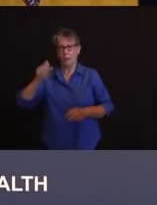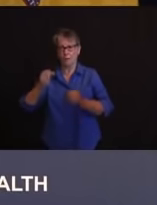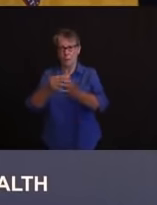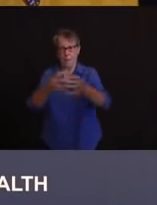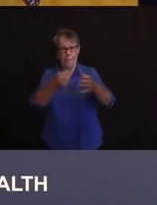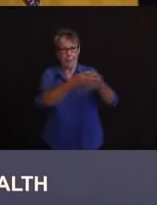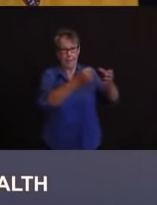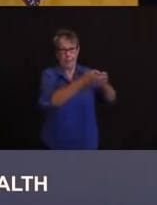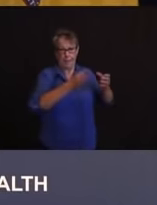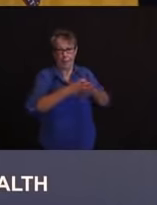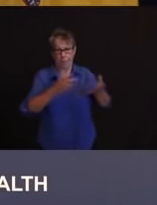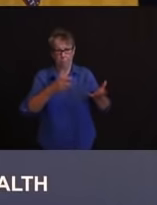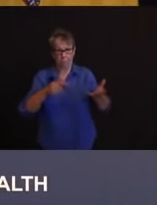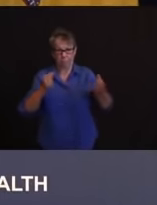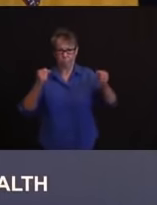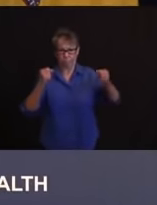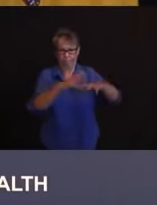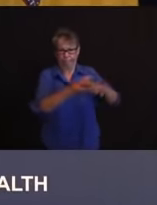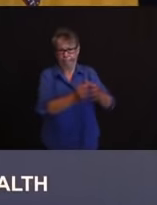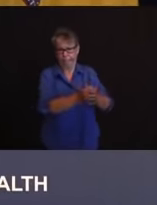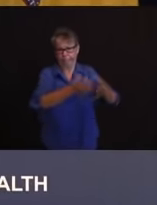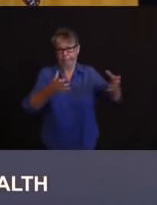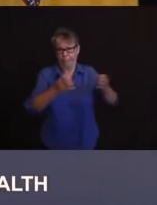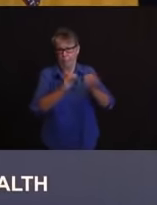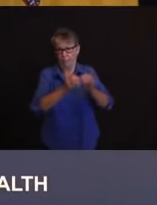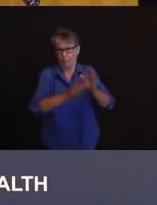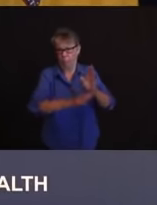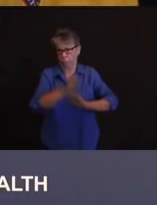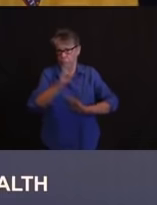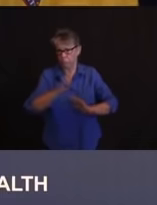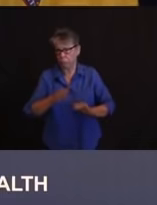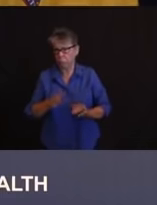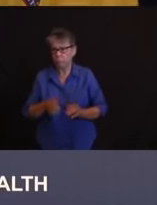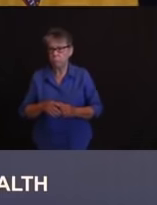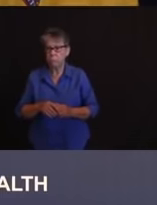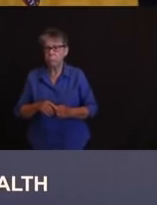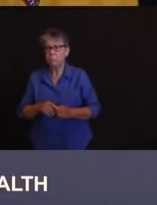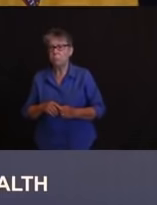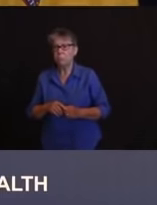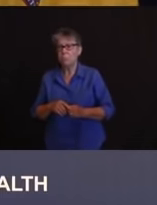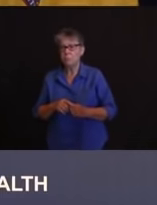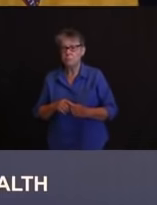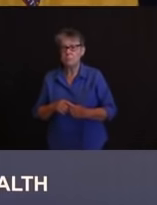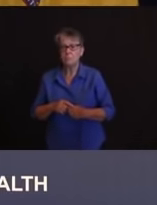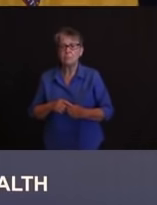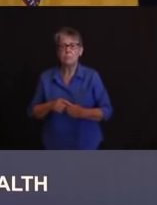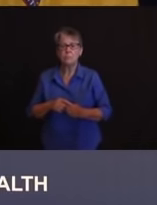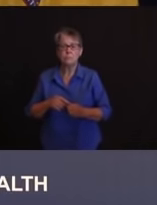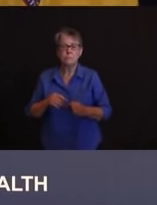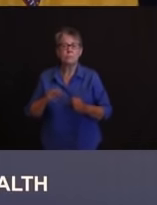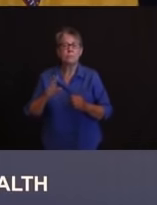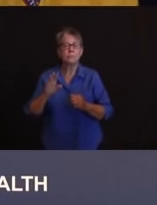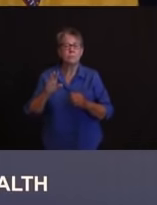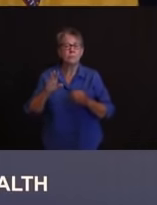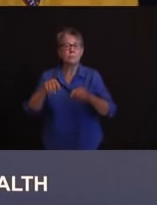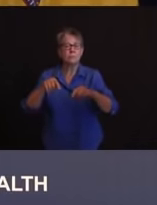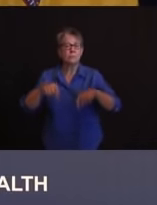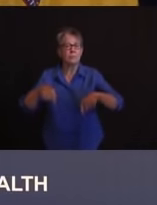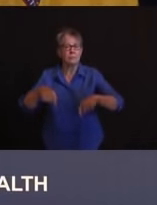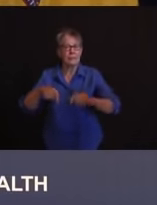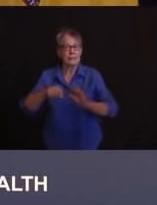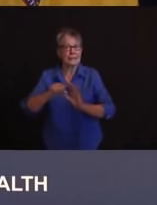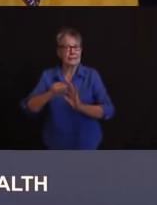I believe this is correct, the states that you'd be most concerned about is if you had explosions in your